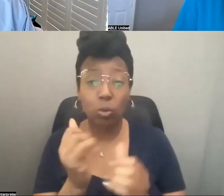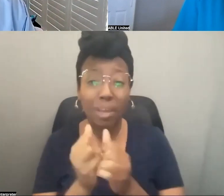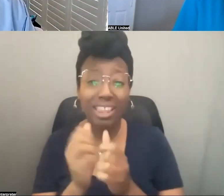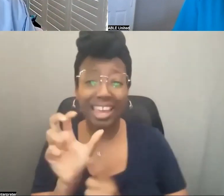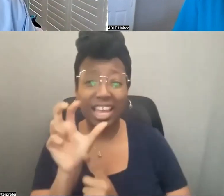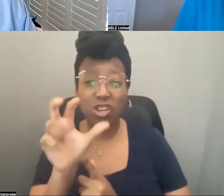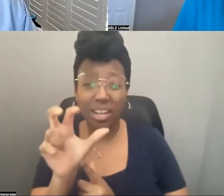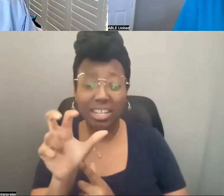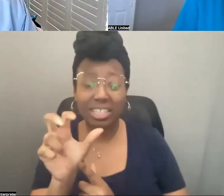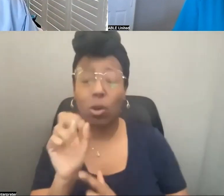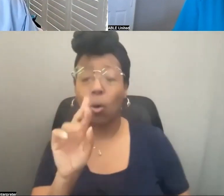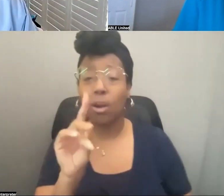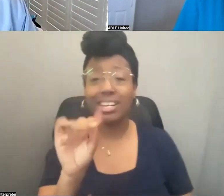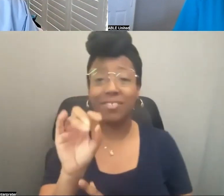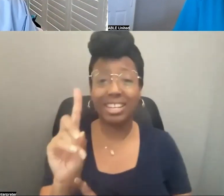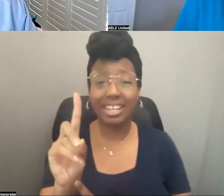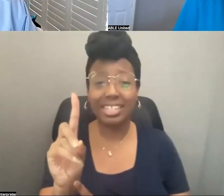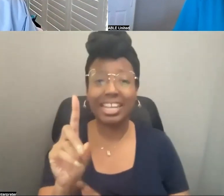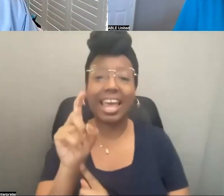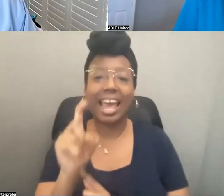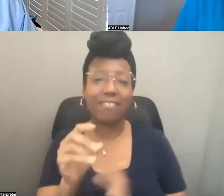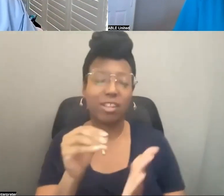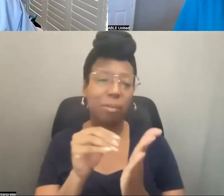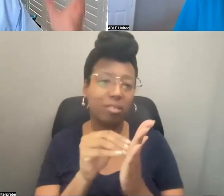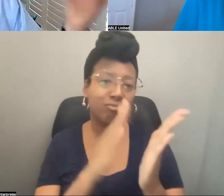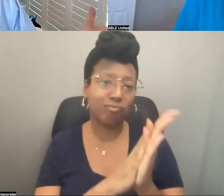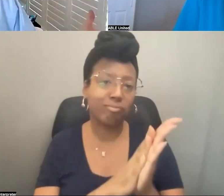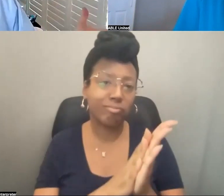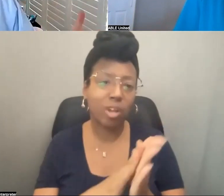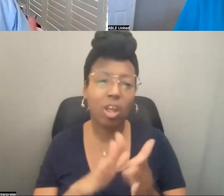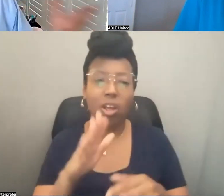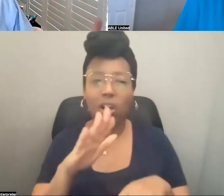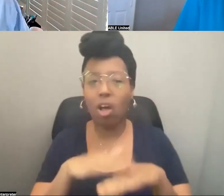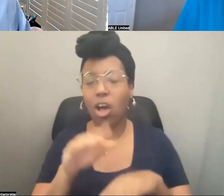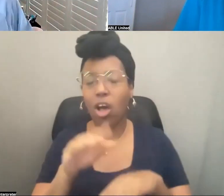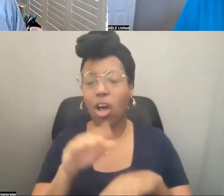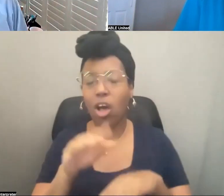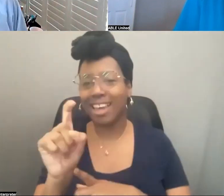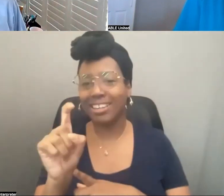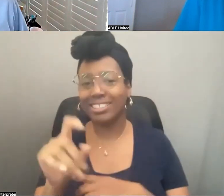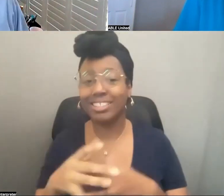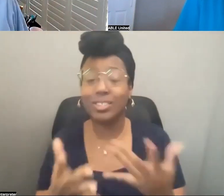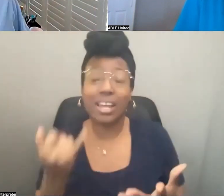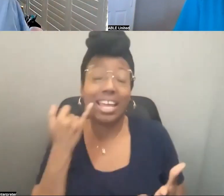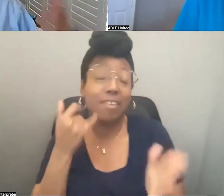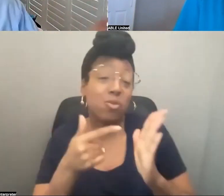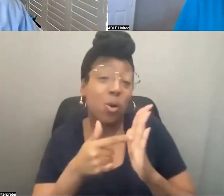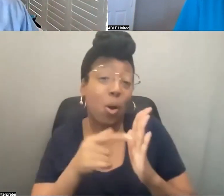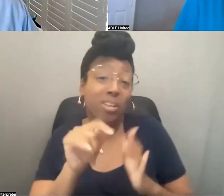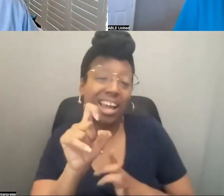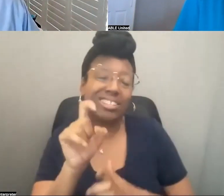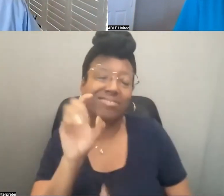has to be reported on the trust's tax return. And if there are taxes owed, they're going to have to be paid. But in